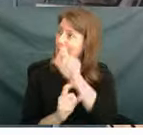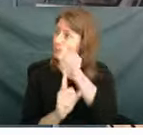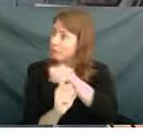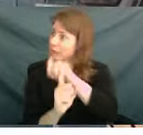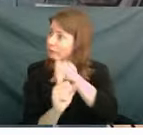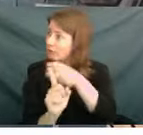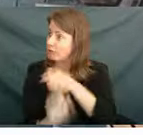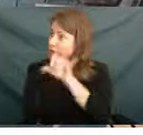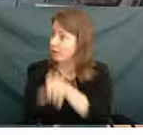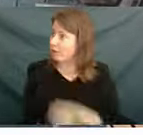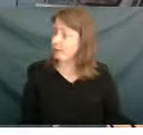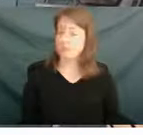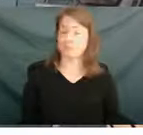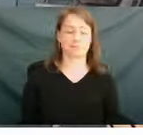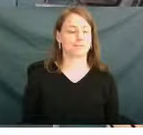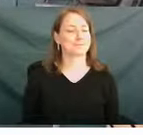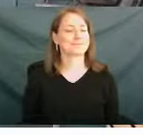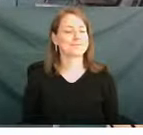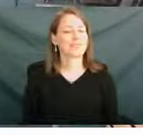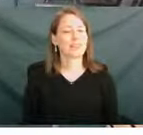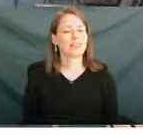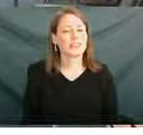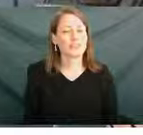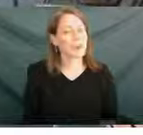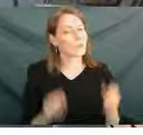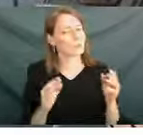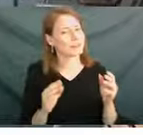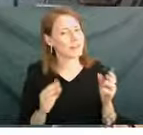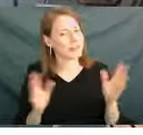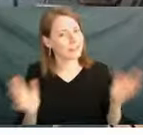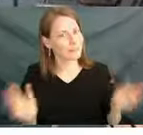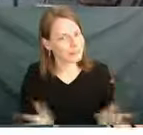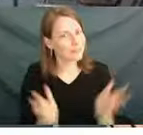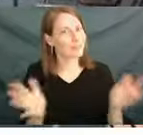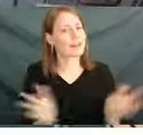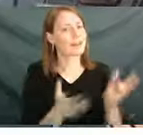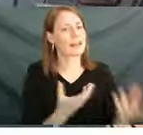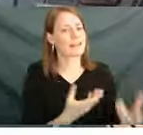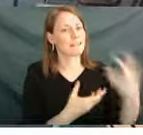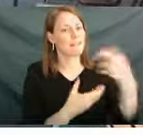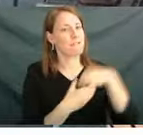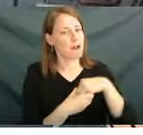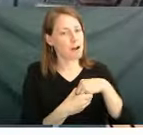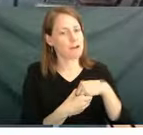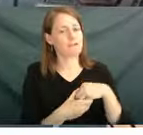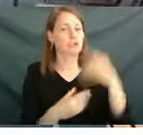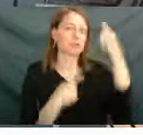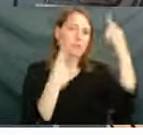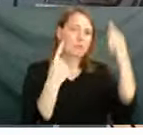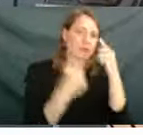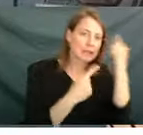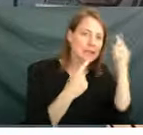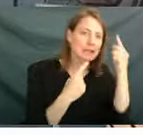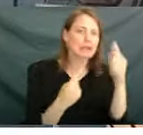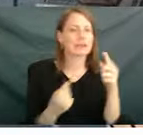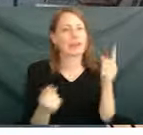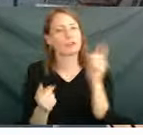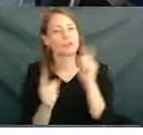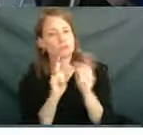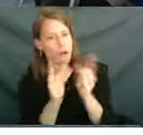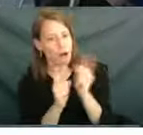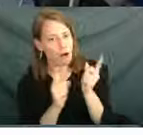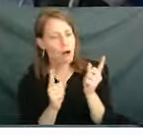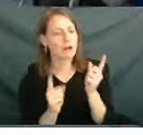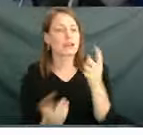get them to think about it, to talk about it, to do some personal thinking and learning. And we feel that this is a very good way